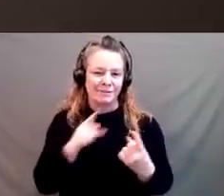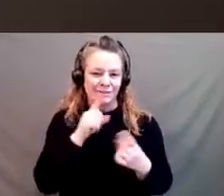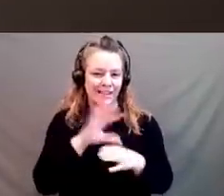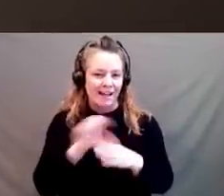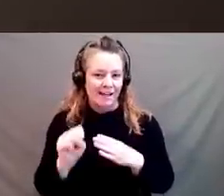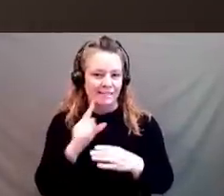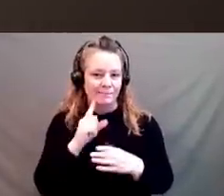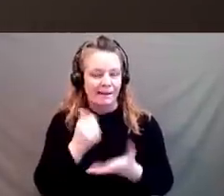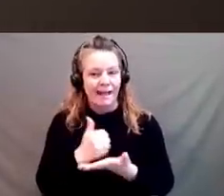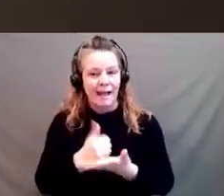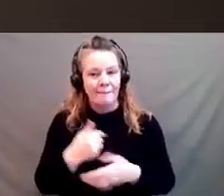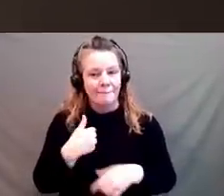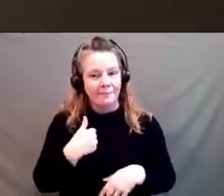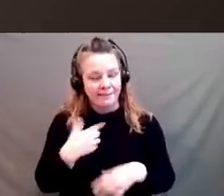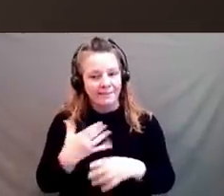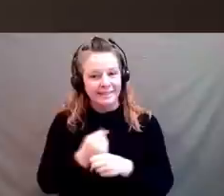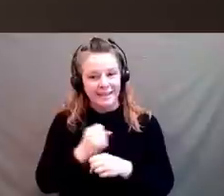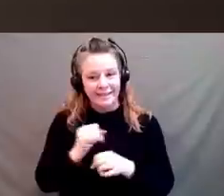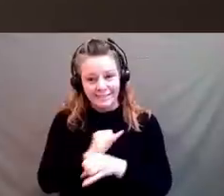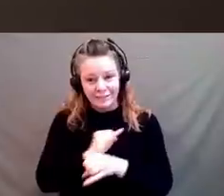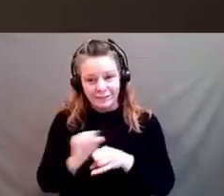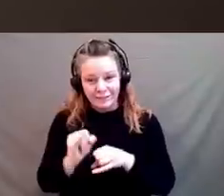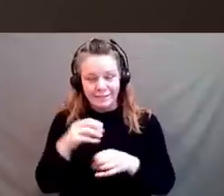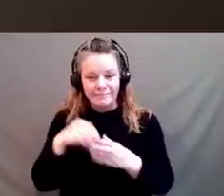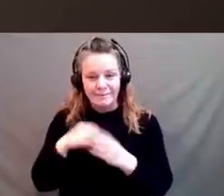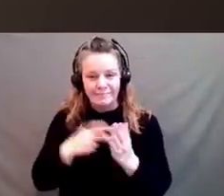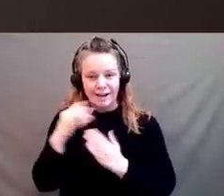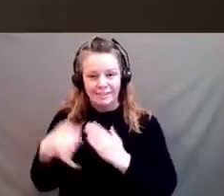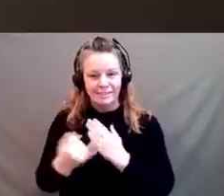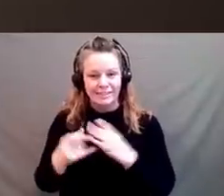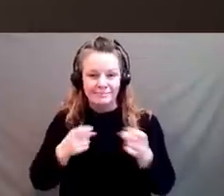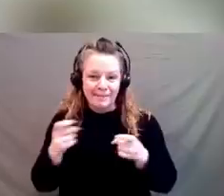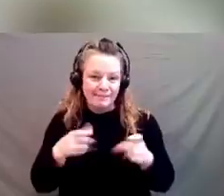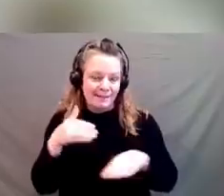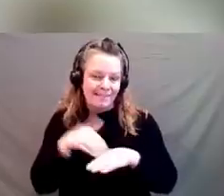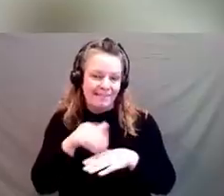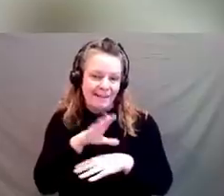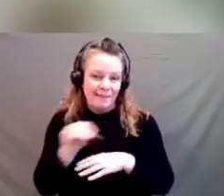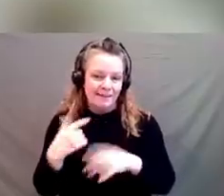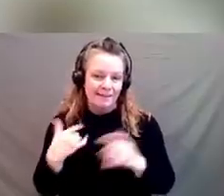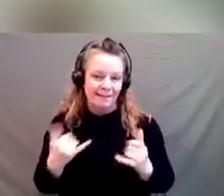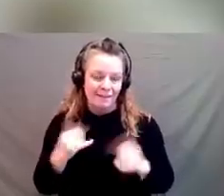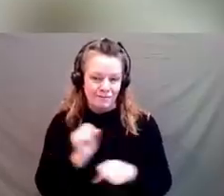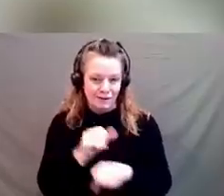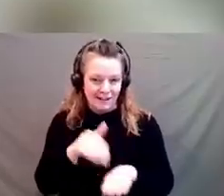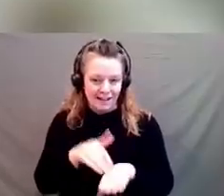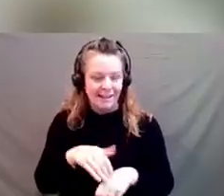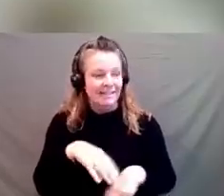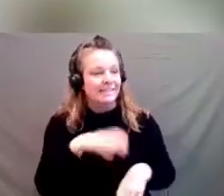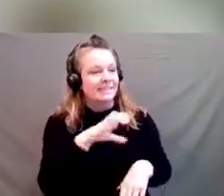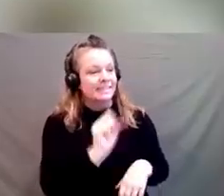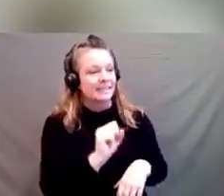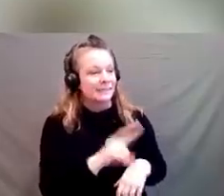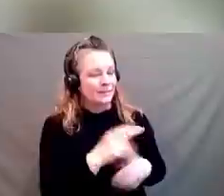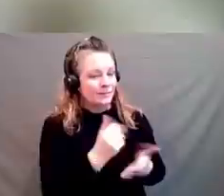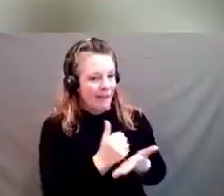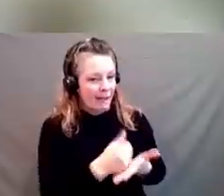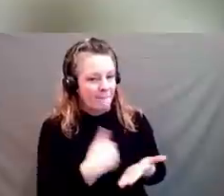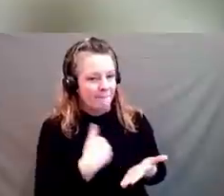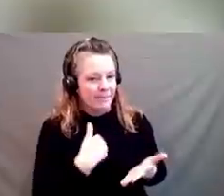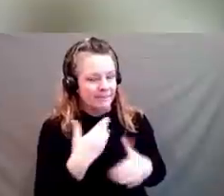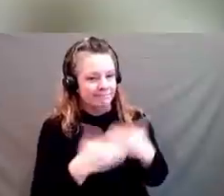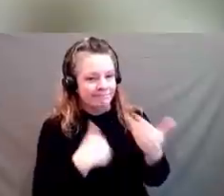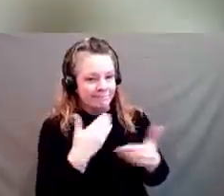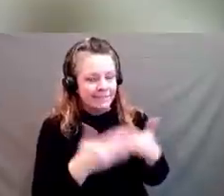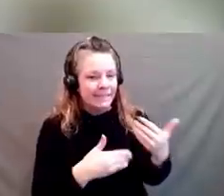me get an internship in project management at the company I currently work at. CSU has helped me to push past